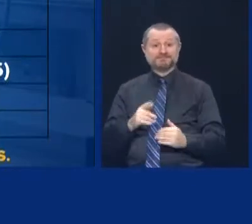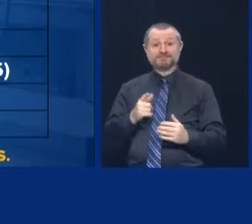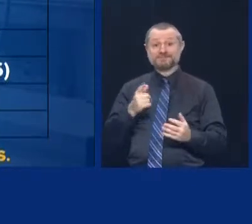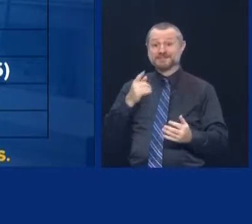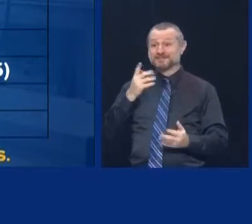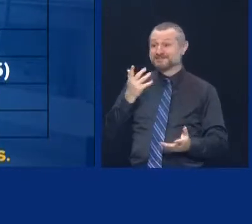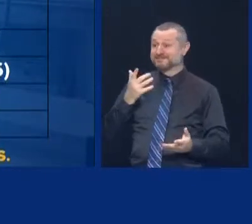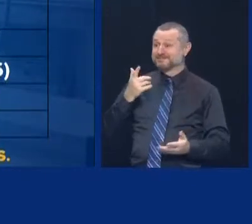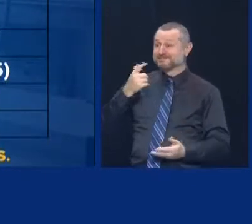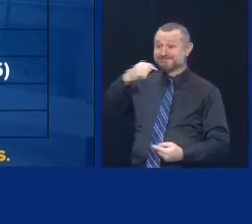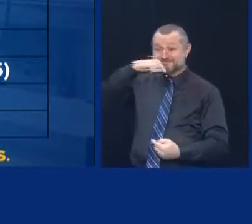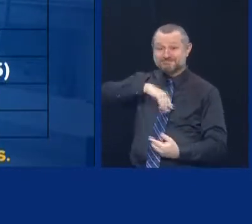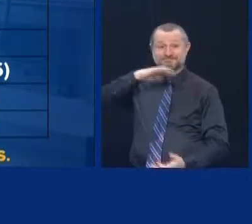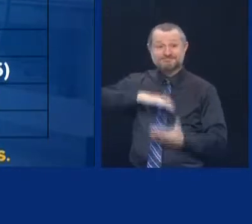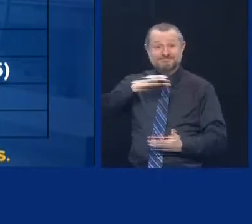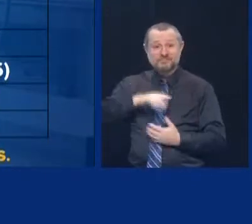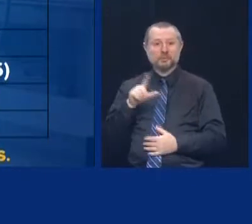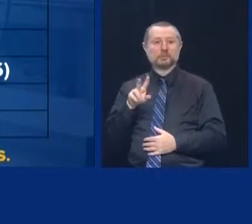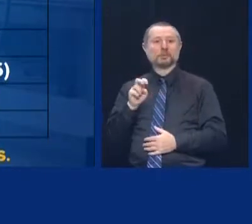The positivity rate goes up.